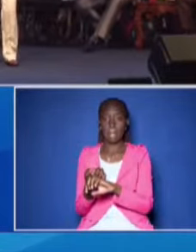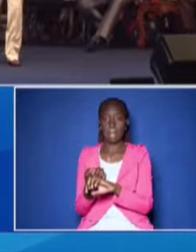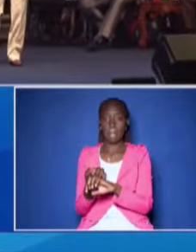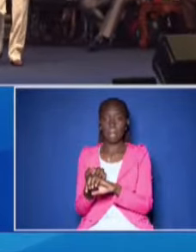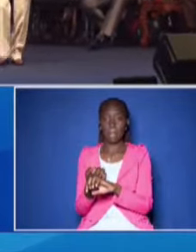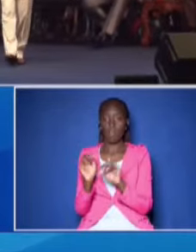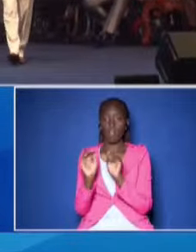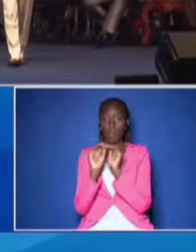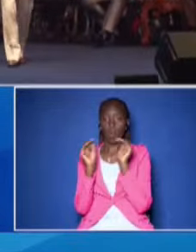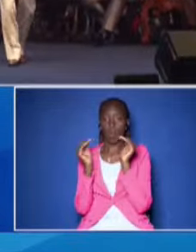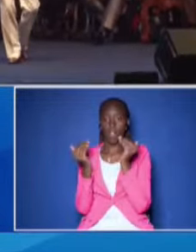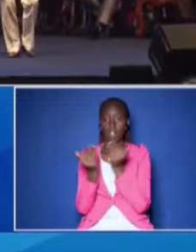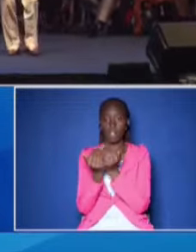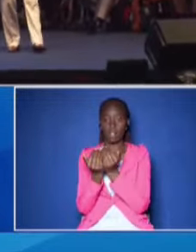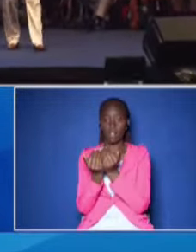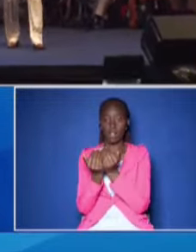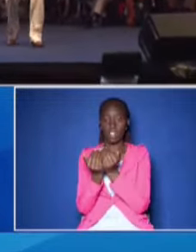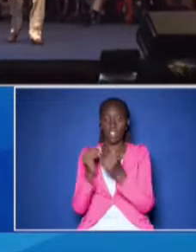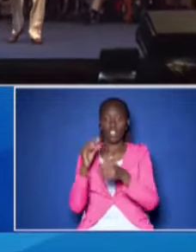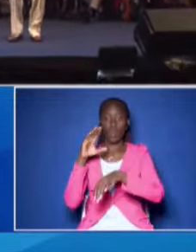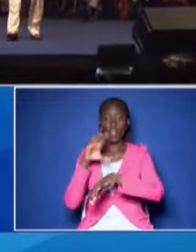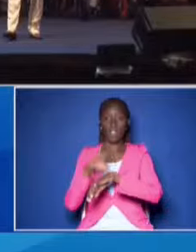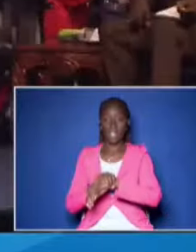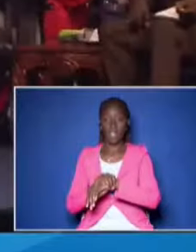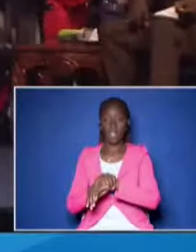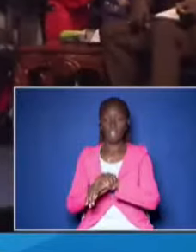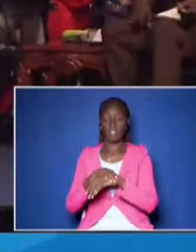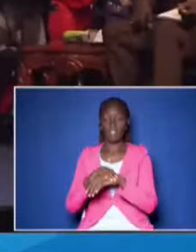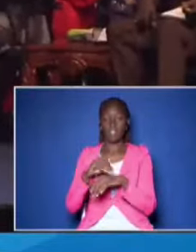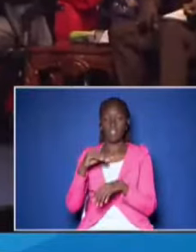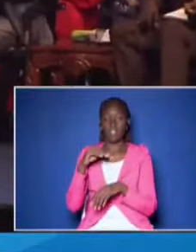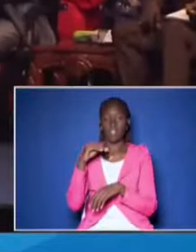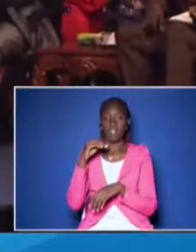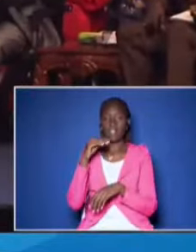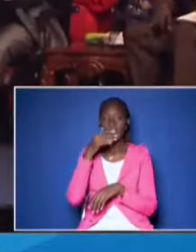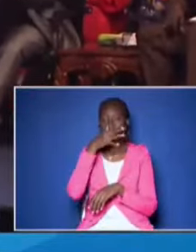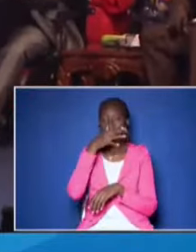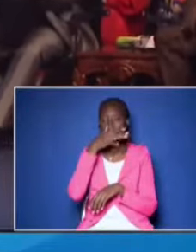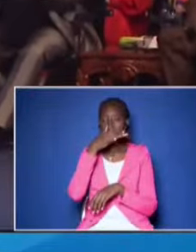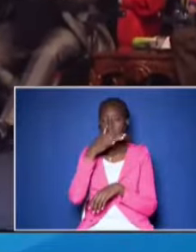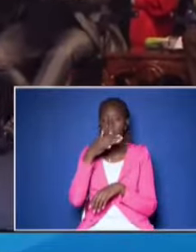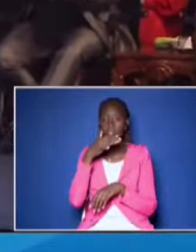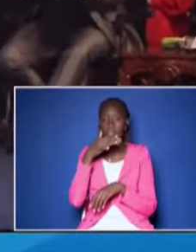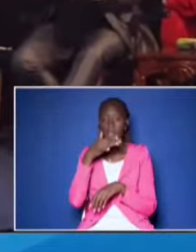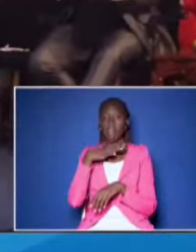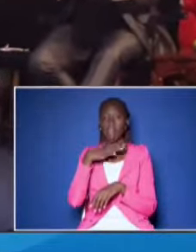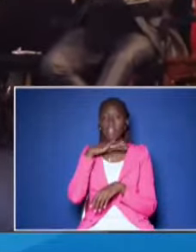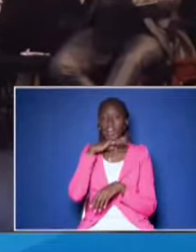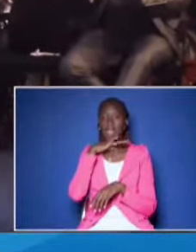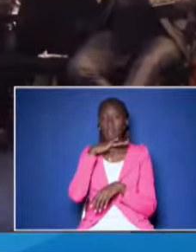Rock get the garbage out of your